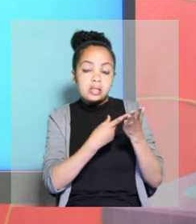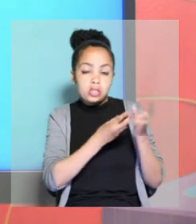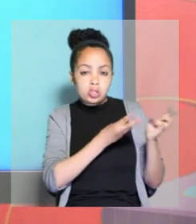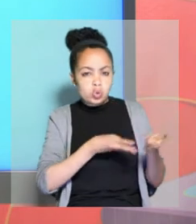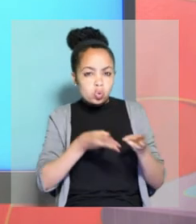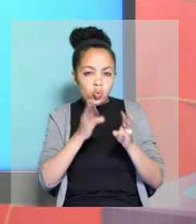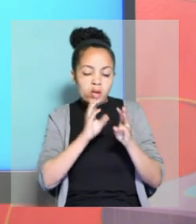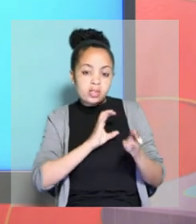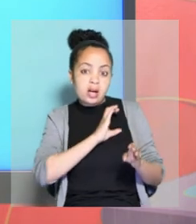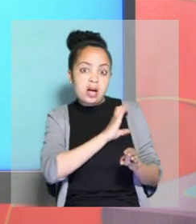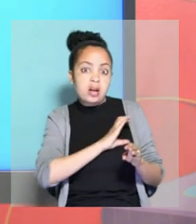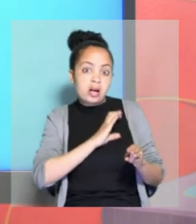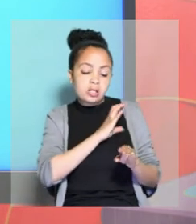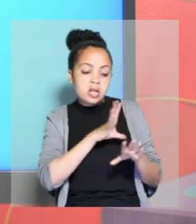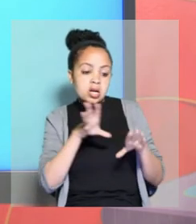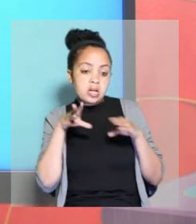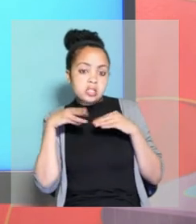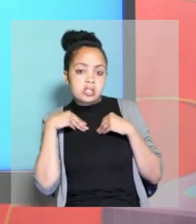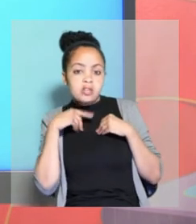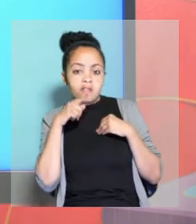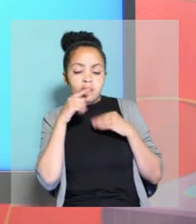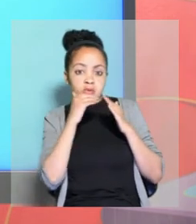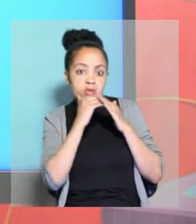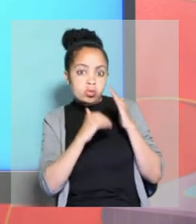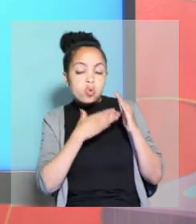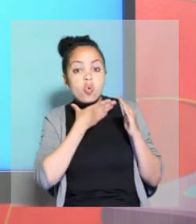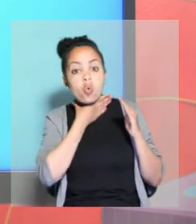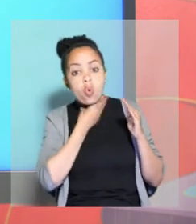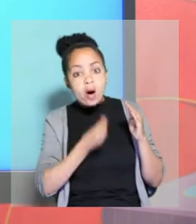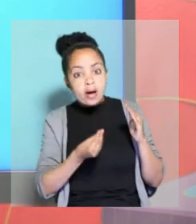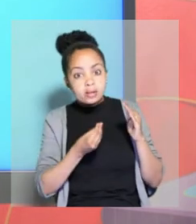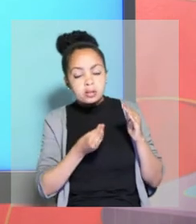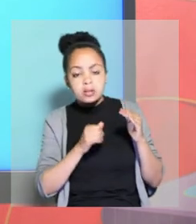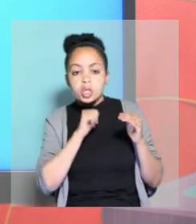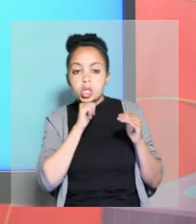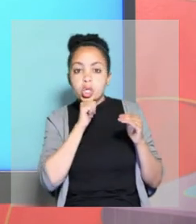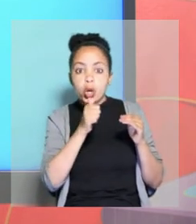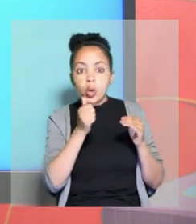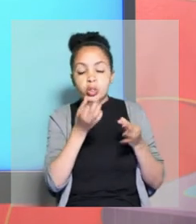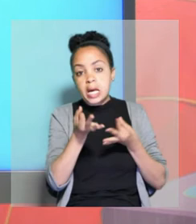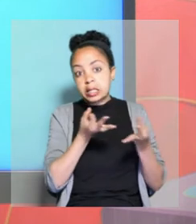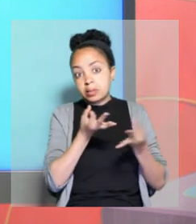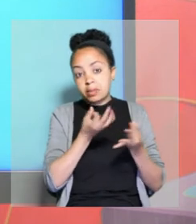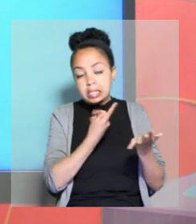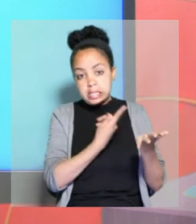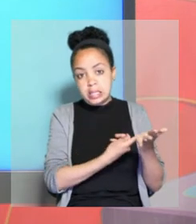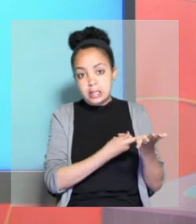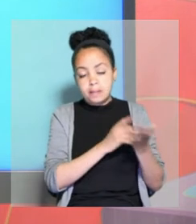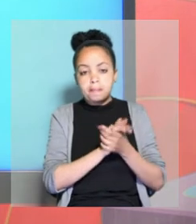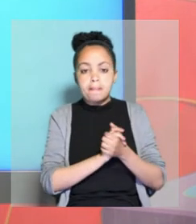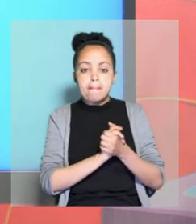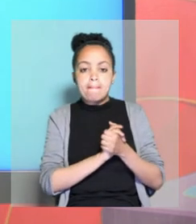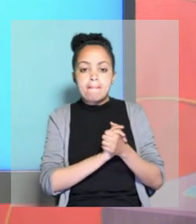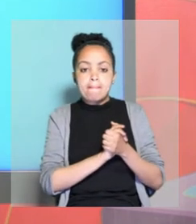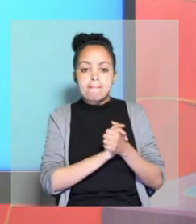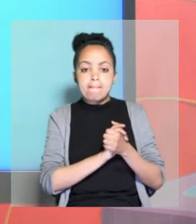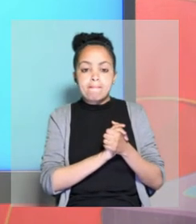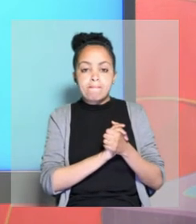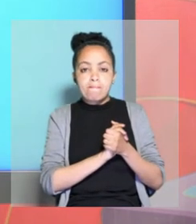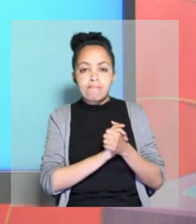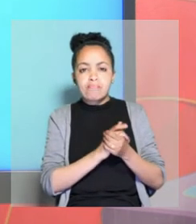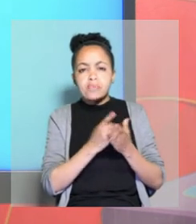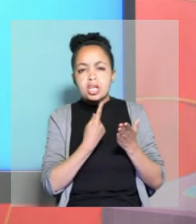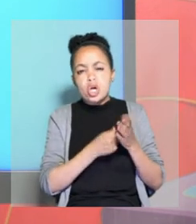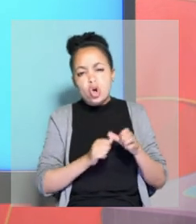In this case, the character of recessiveness, the one that we call white, cannot be expressed here. So